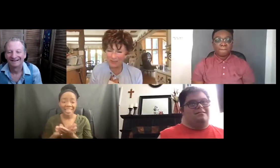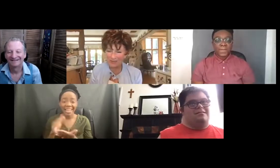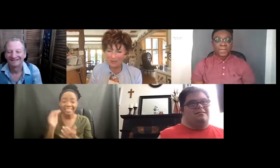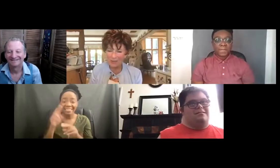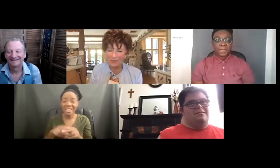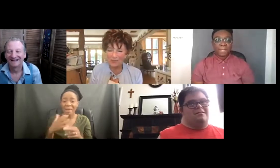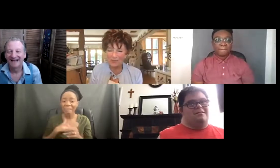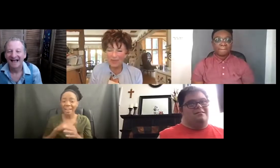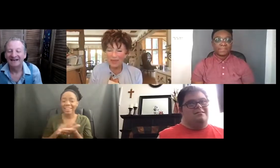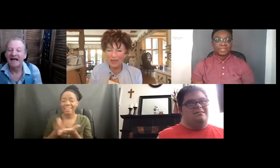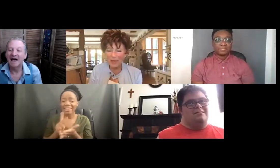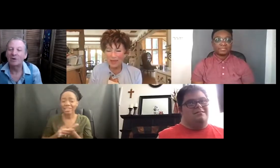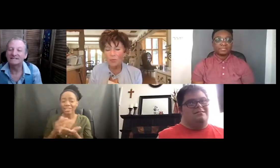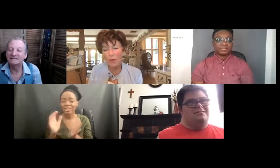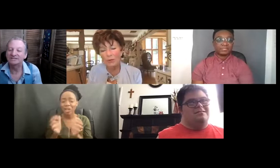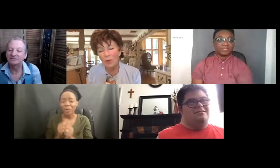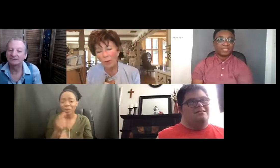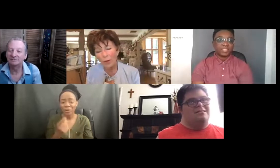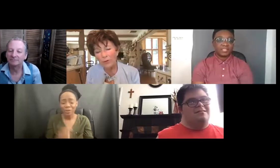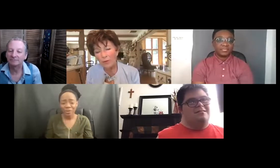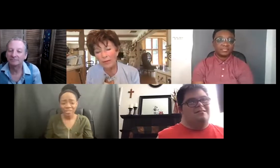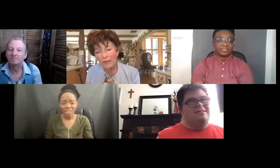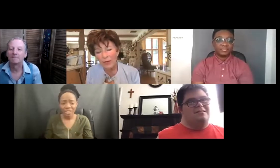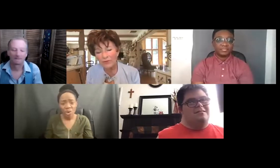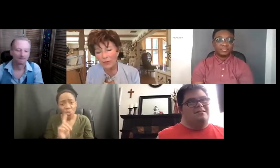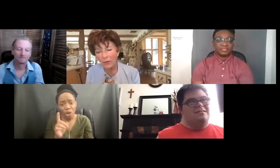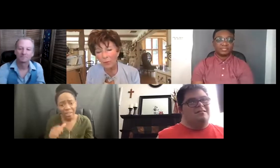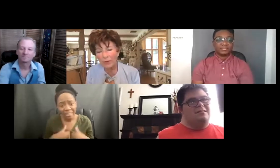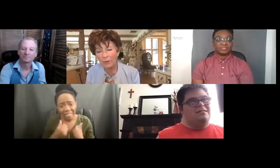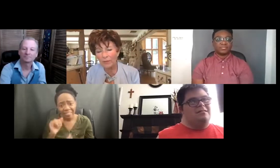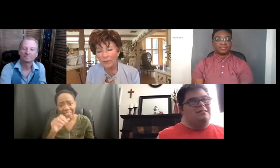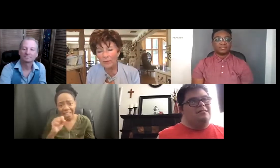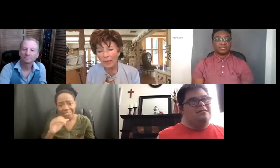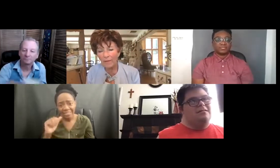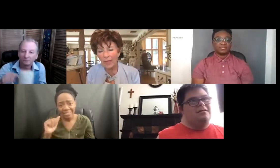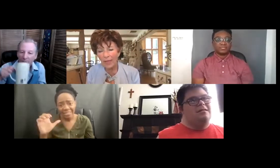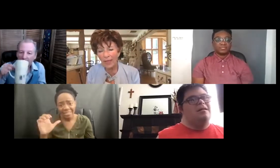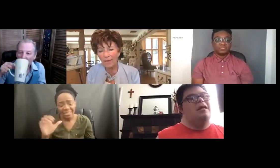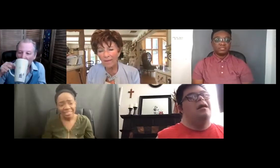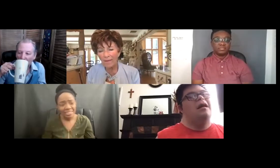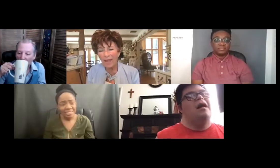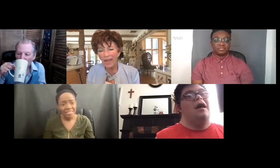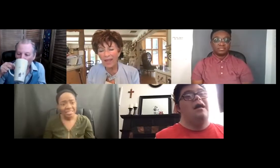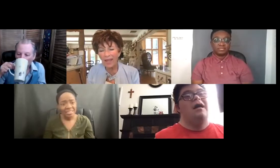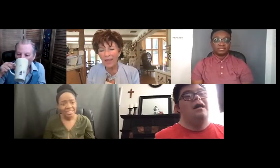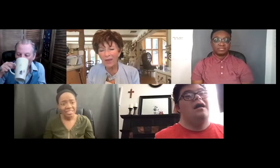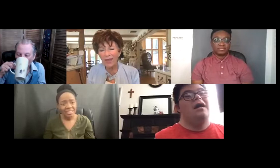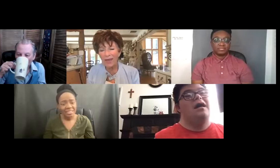nice. I love it. And how was and where it? Where do you live, Isaac? Where do you live?